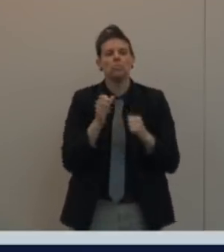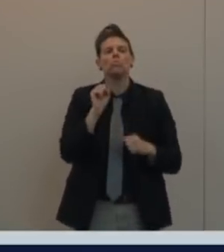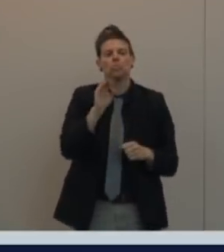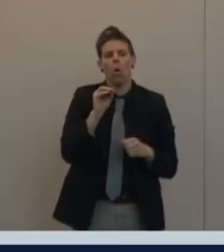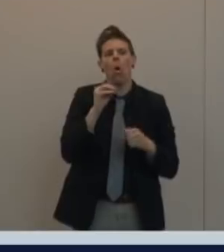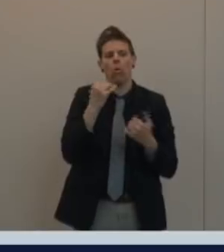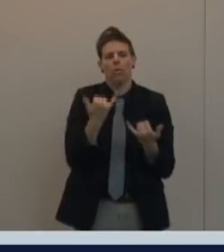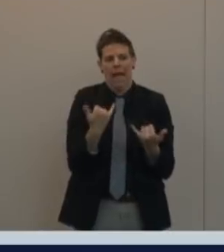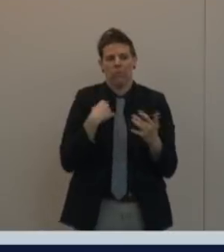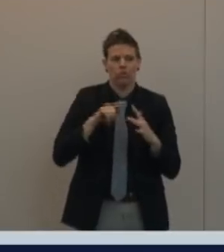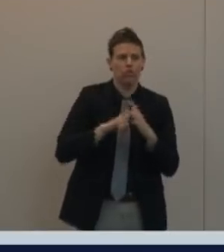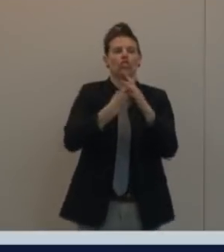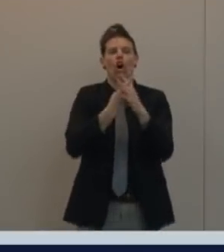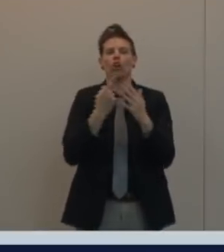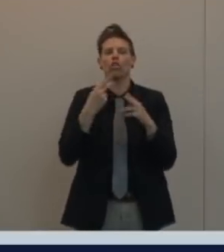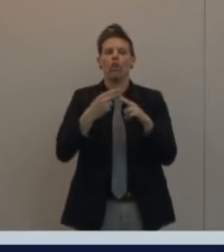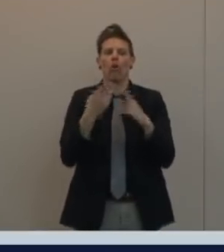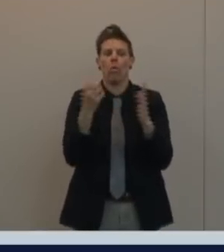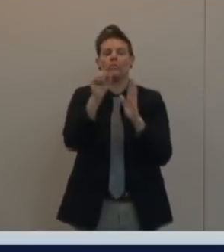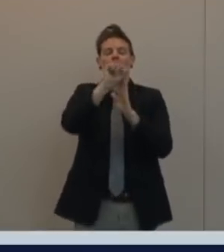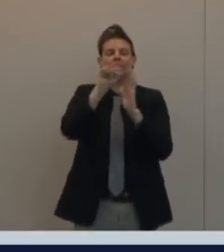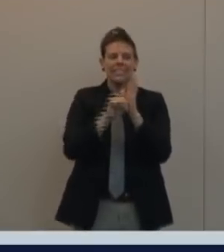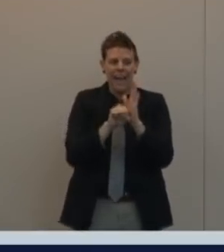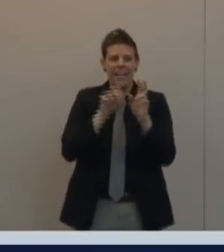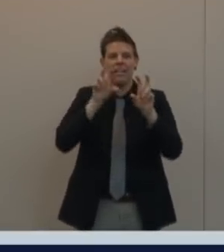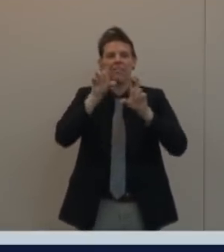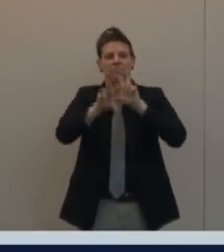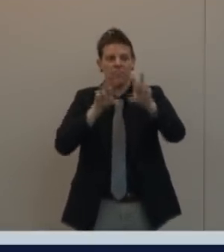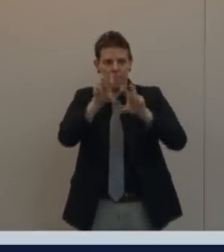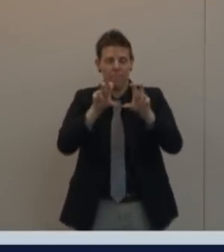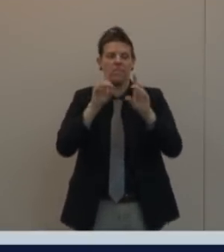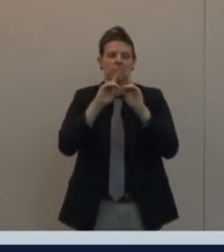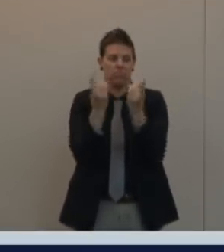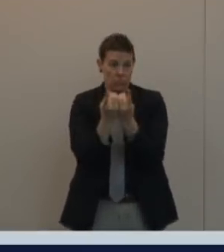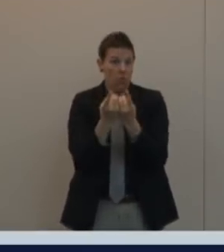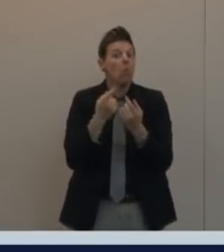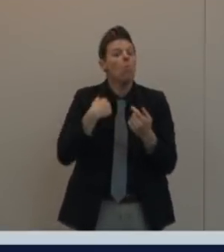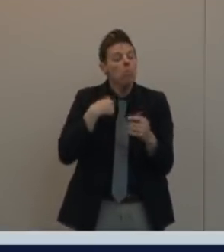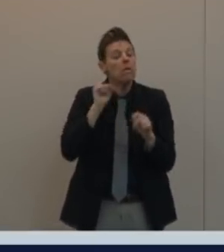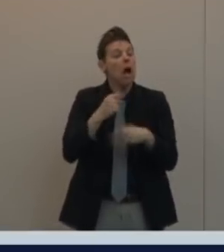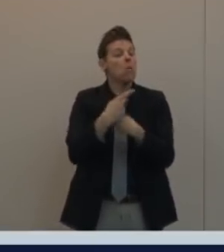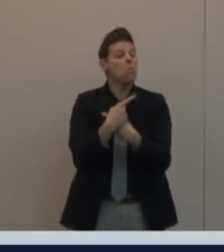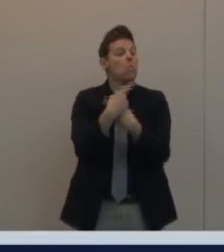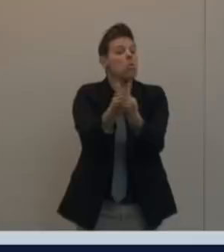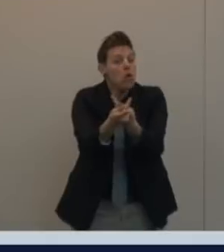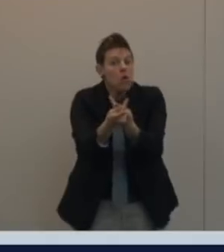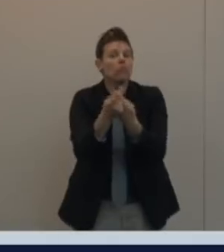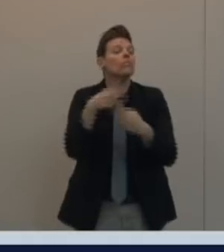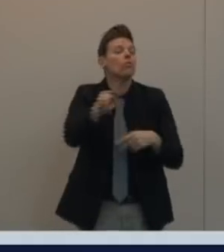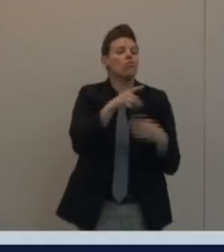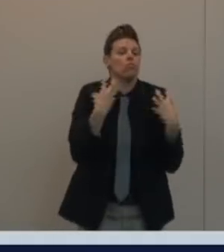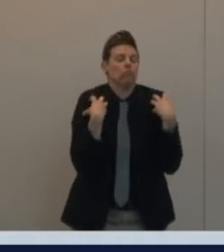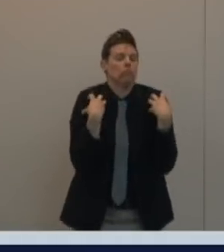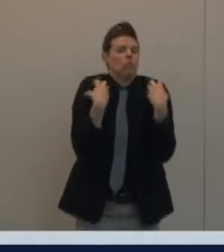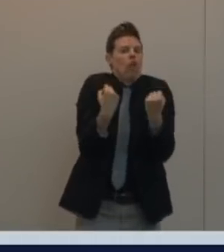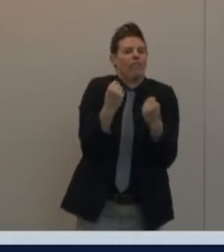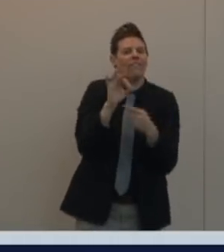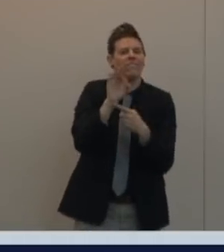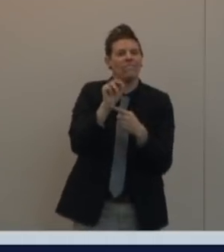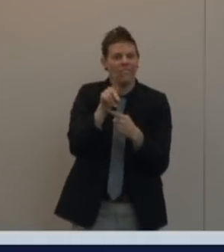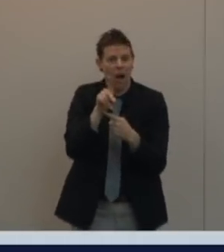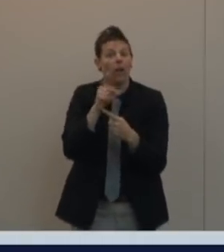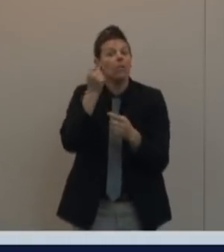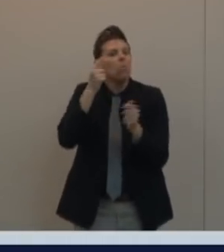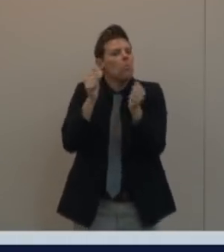State Investment Council has a loan recovery fund. That fund is intended to provide low interest loans